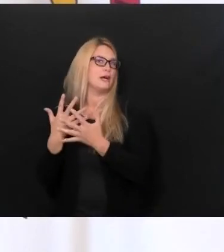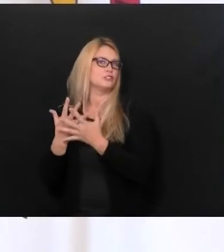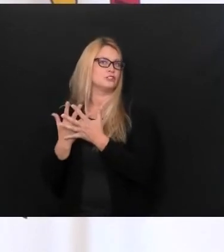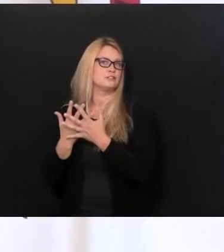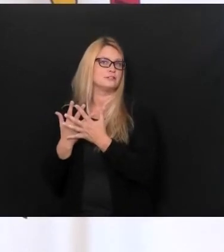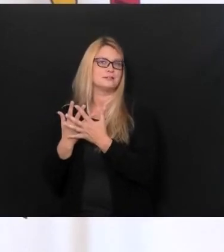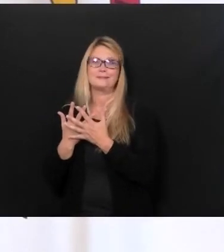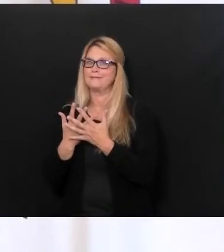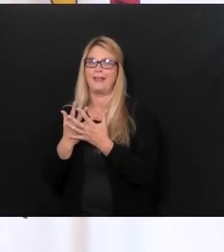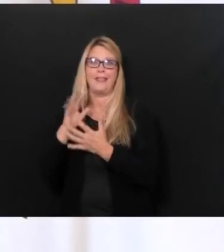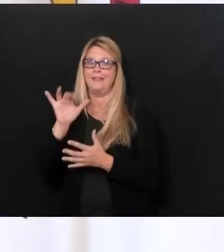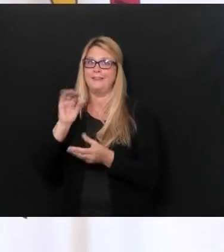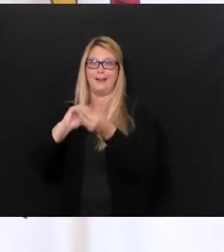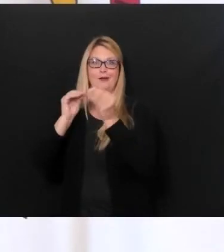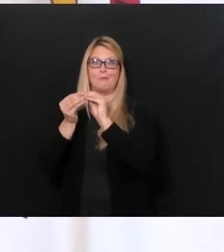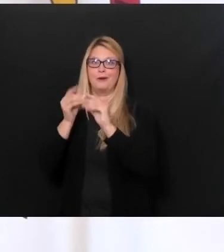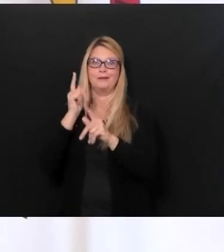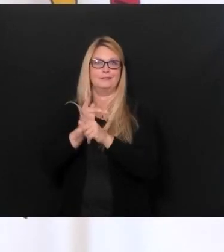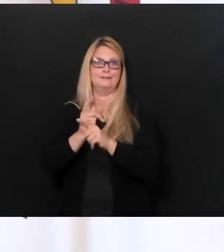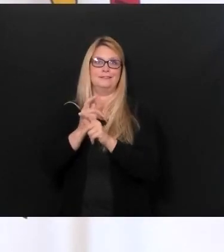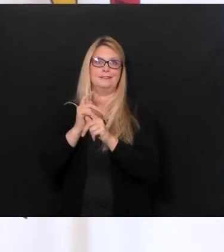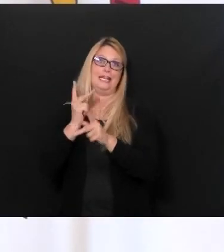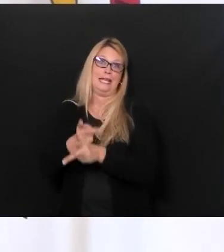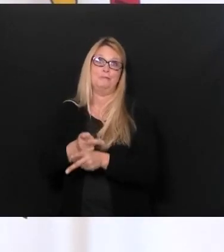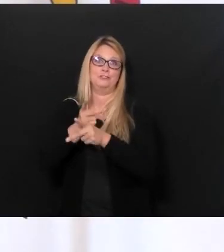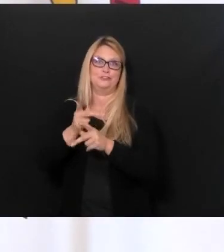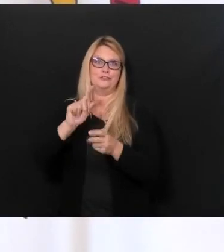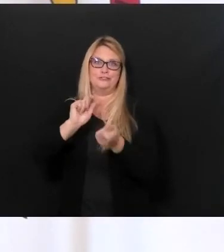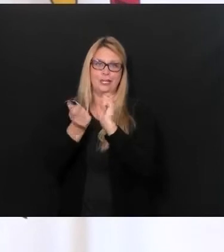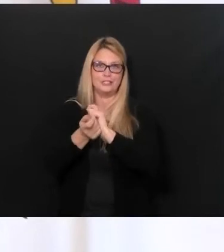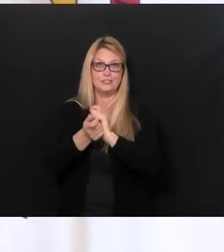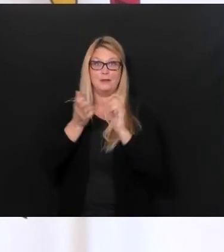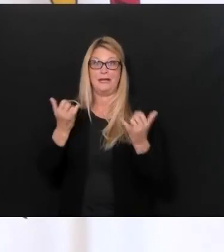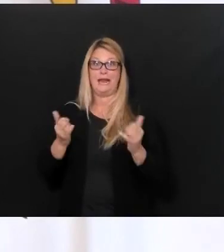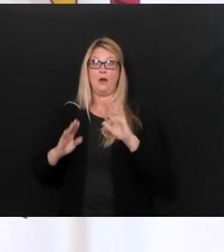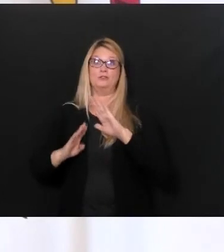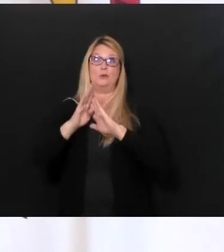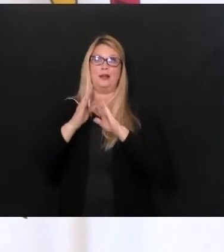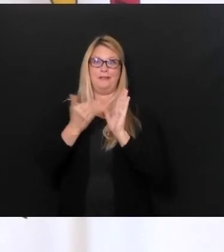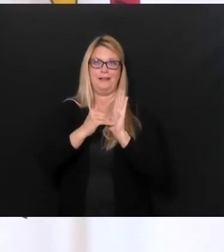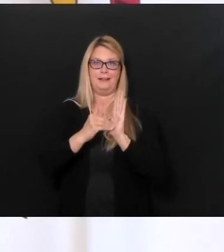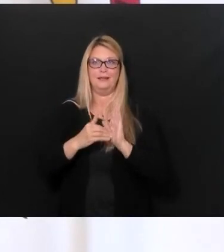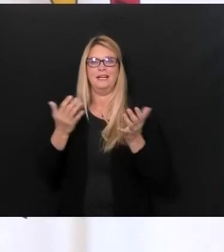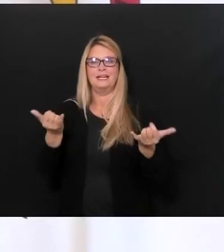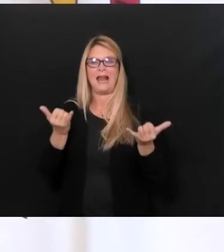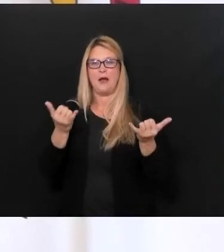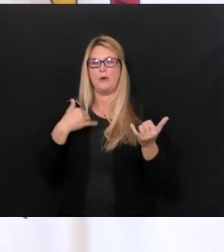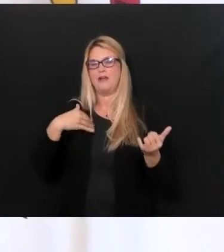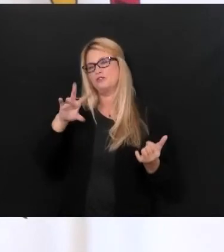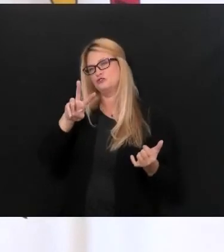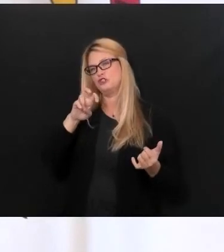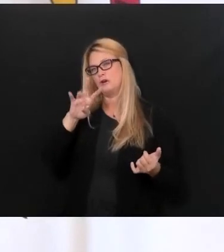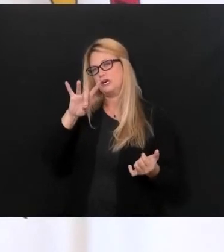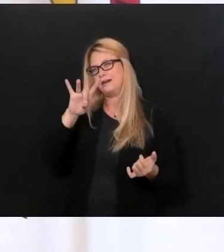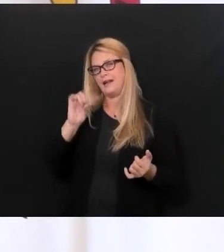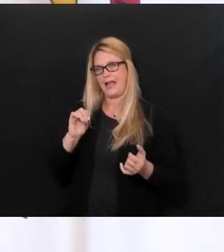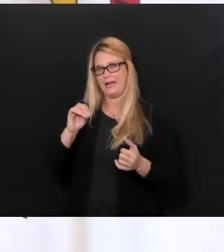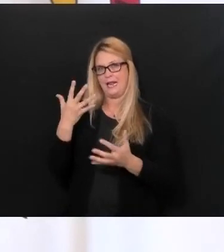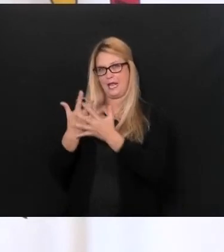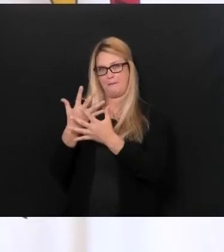number bounces all over the place and everything, but now we're going back up. We have 280 inmate cases